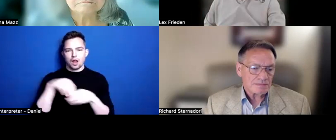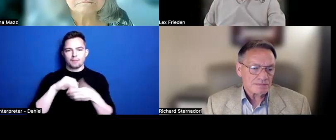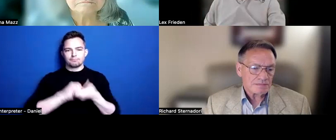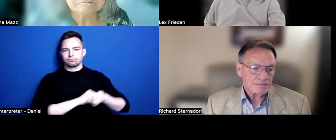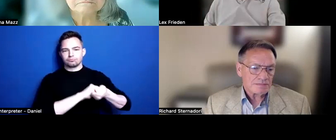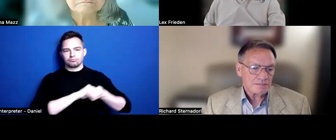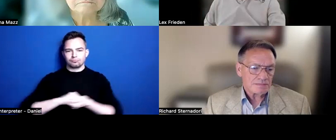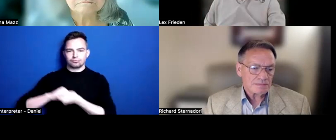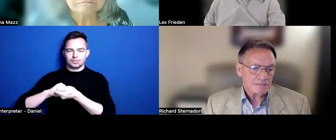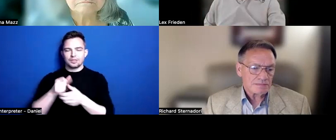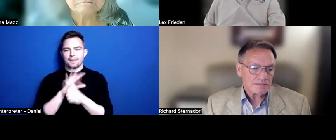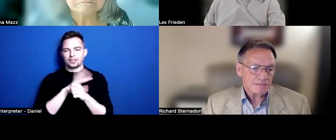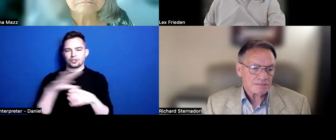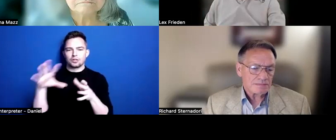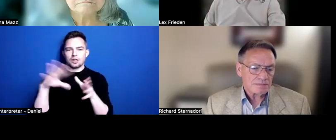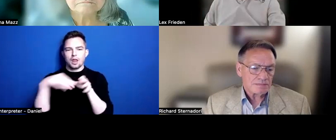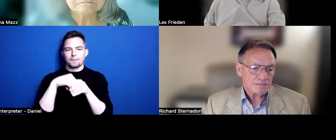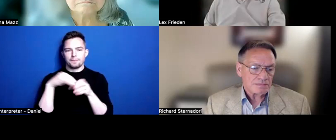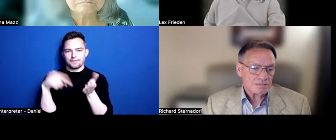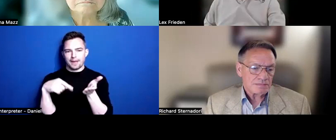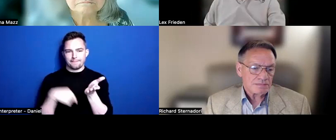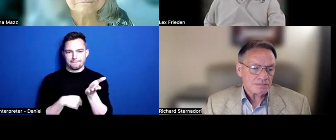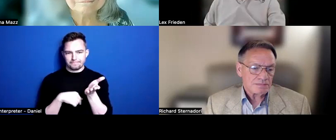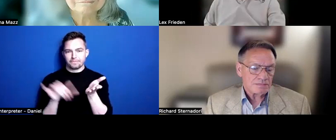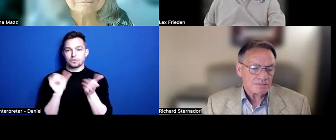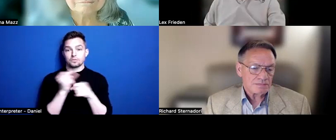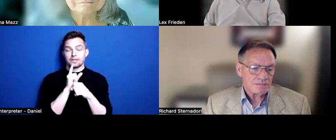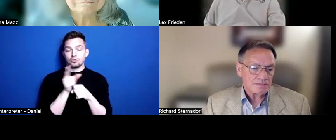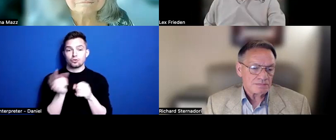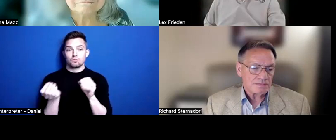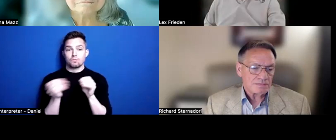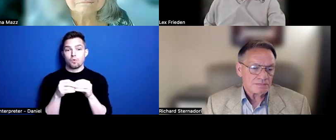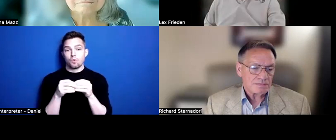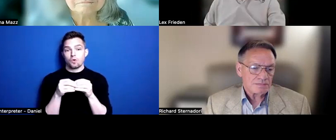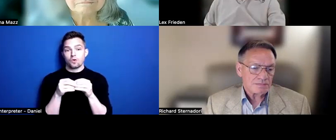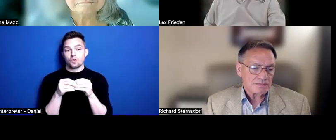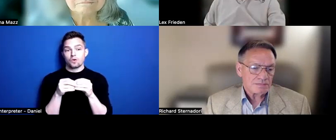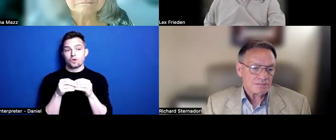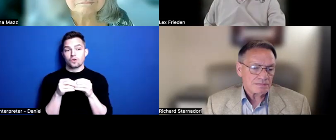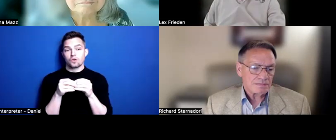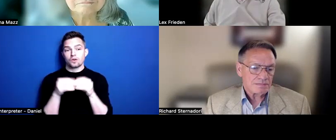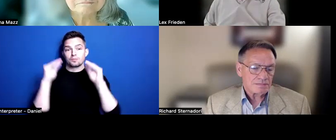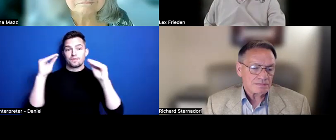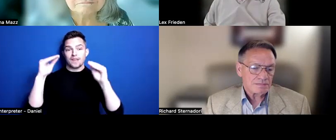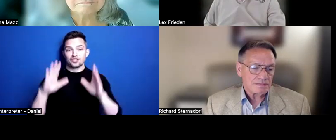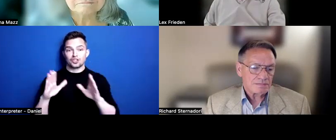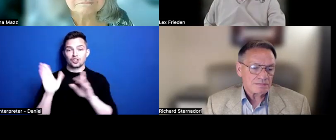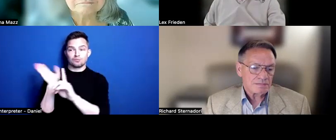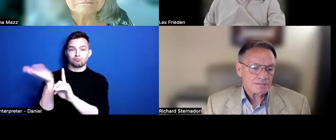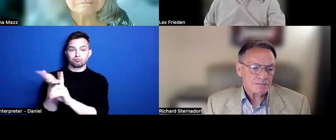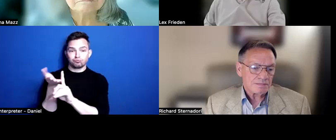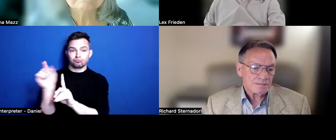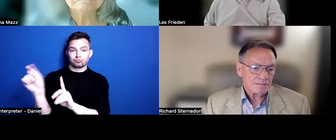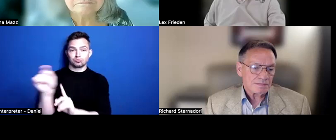it, into that, and also I think getting more more professors who are,